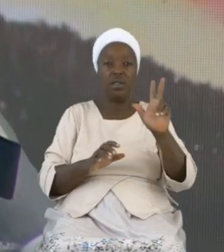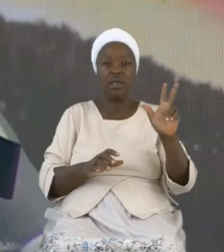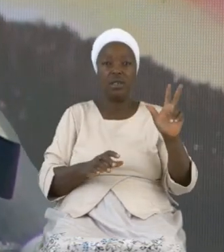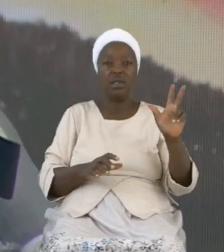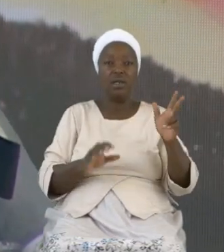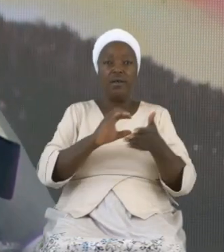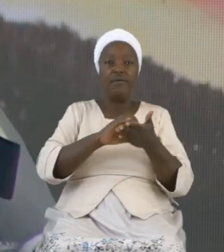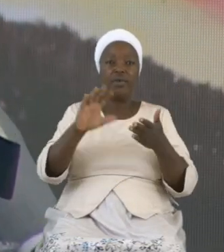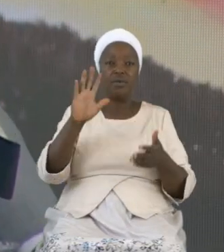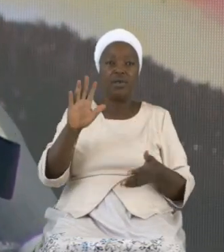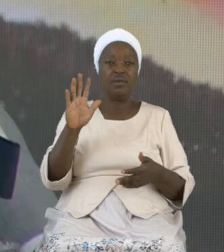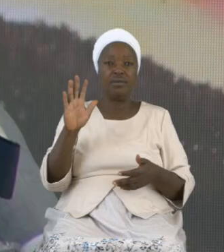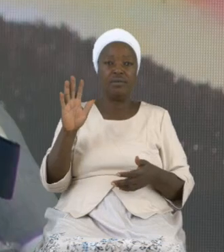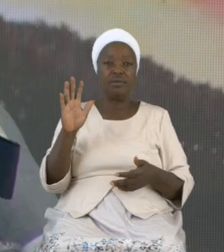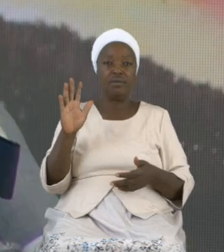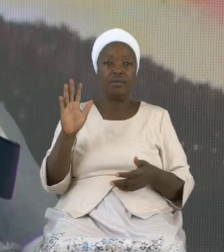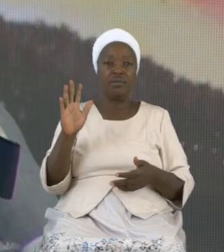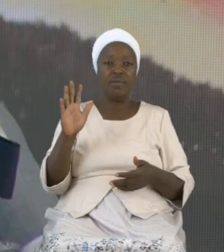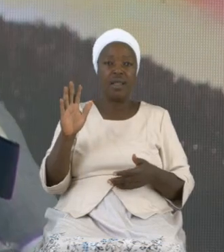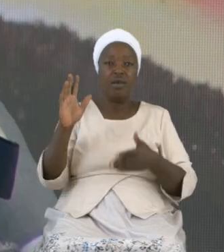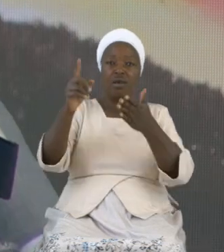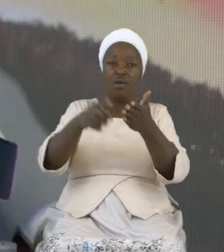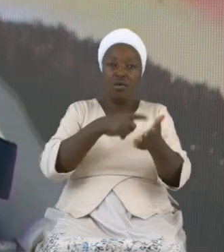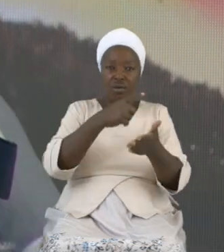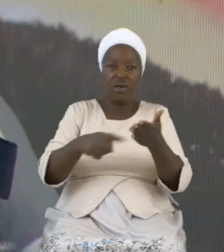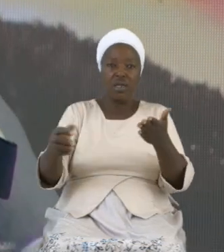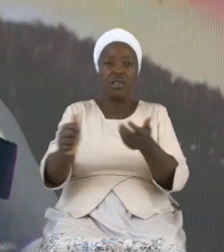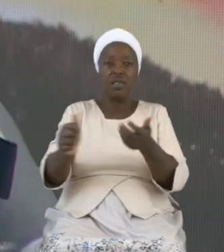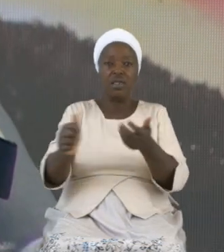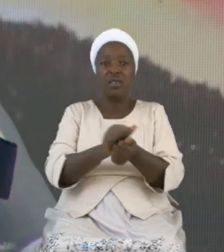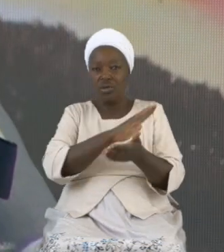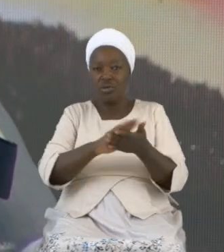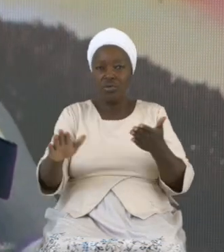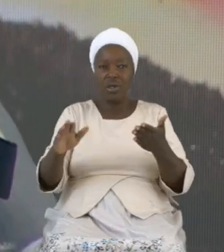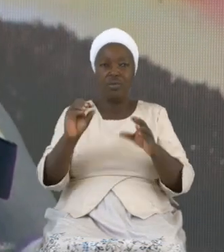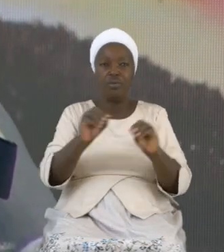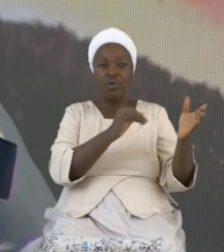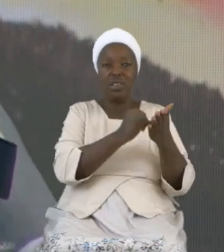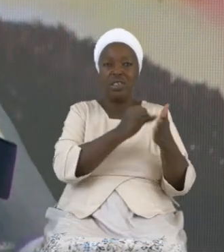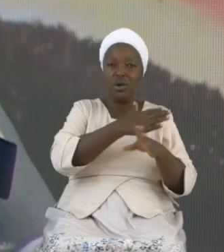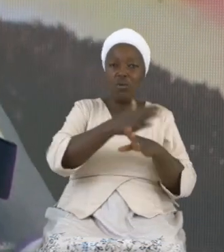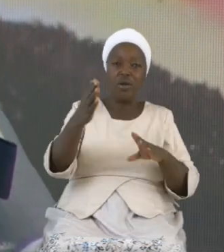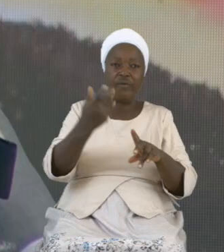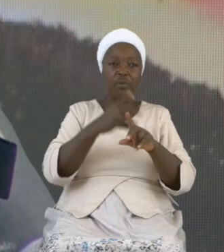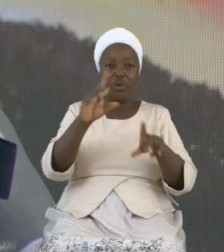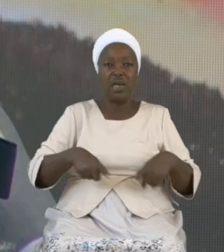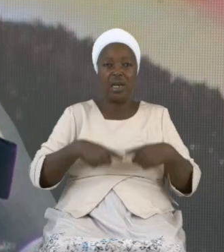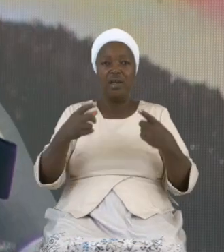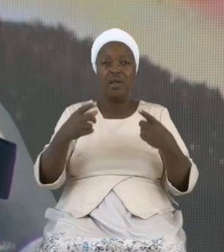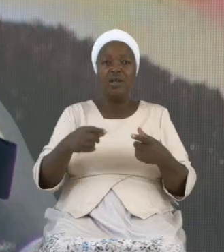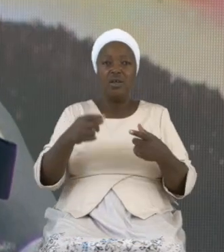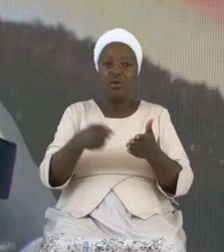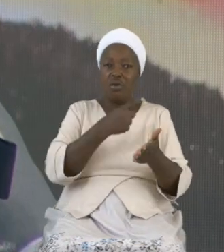5. Mortify, destroy, put out of the way, out of your life. Mortify therefore